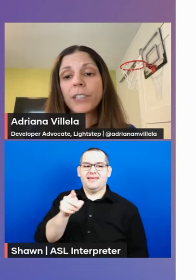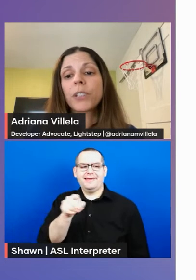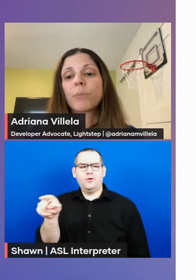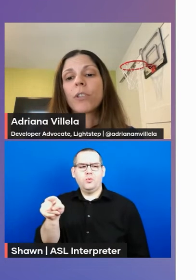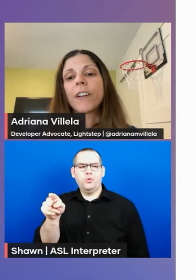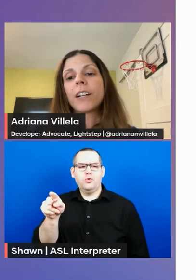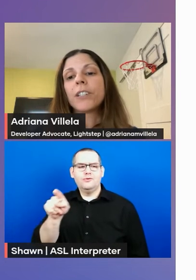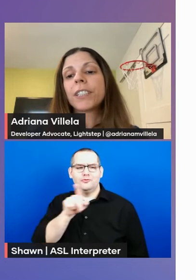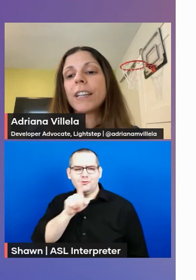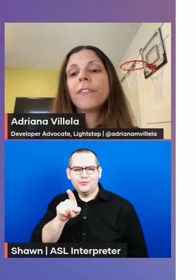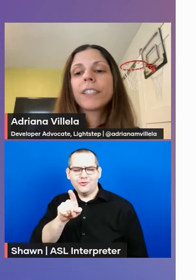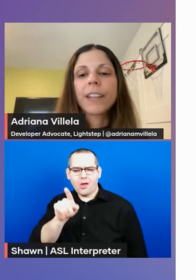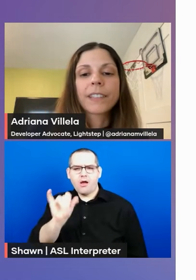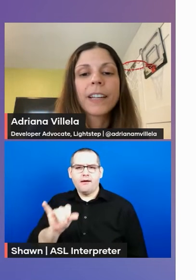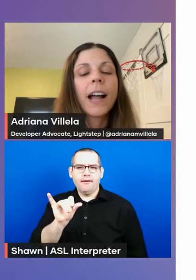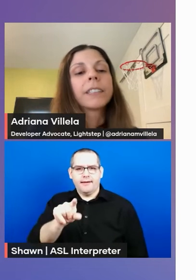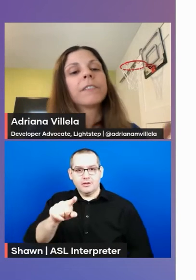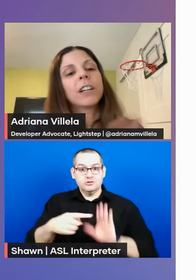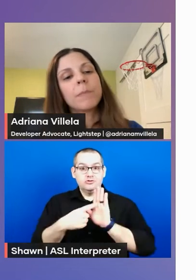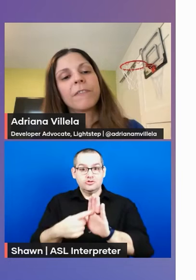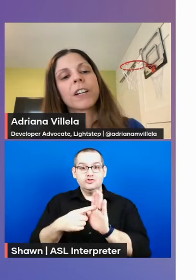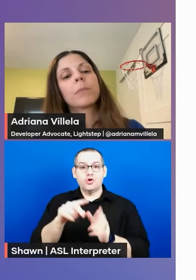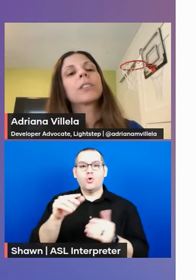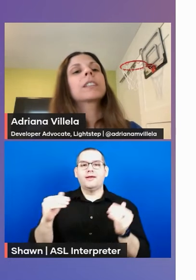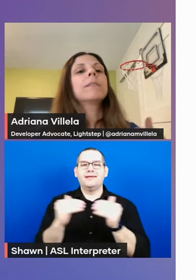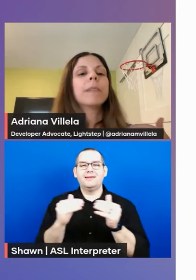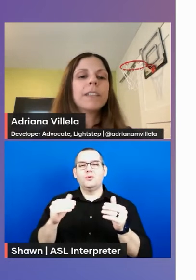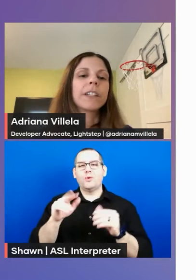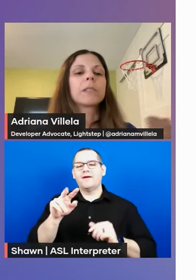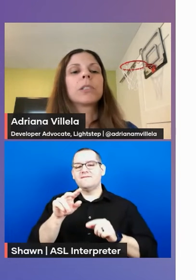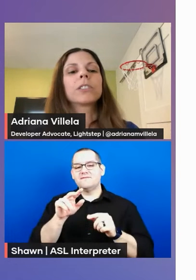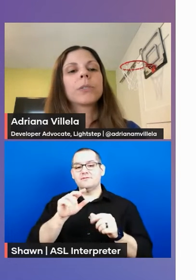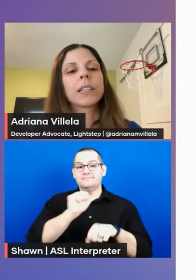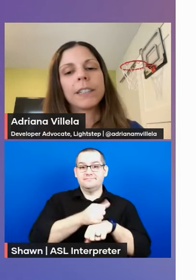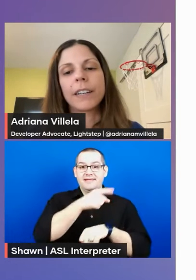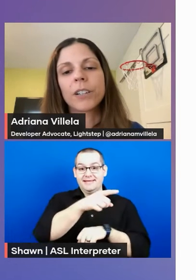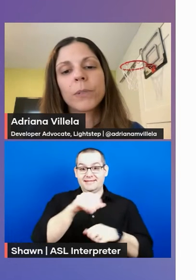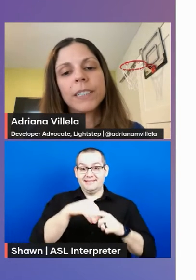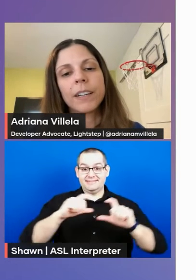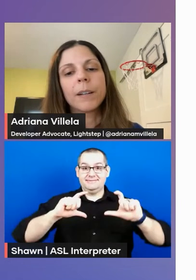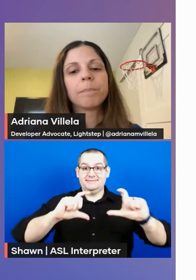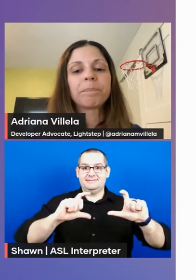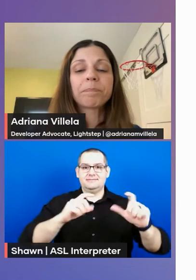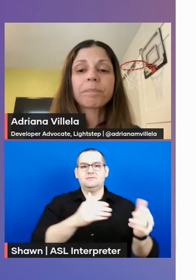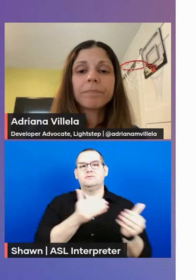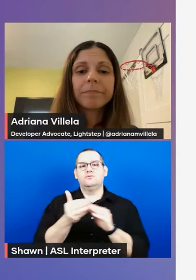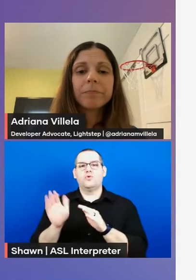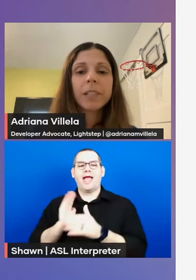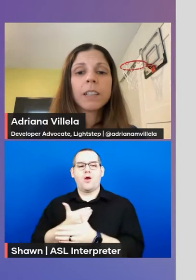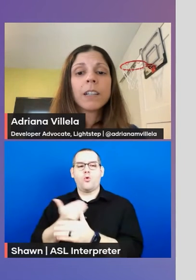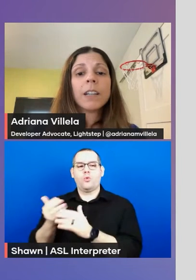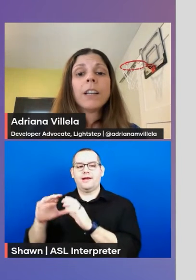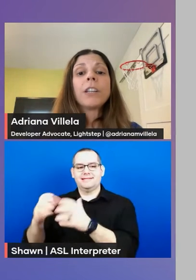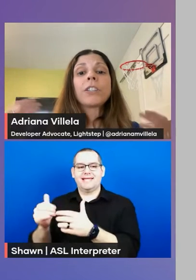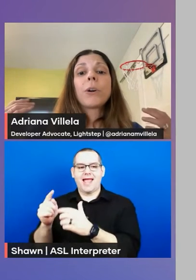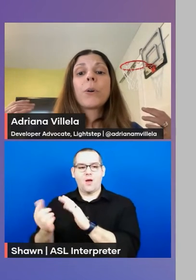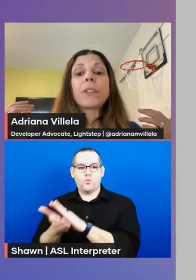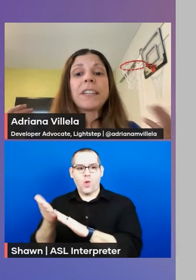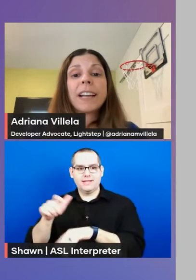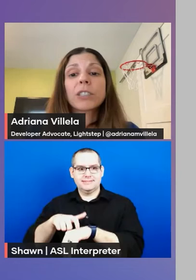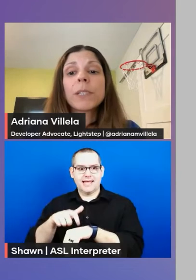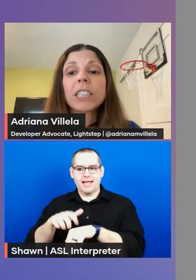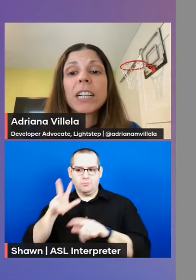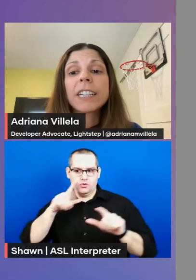tells Nomad to export values in the stanza as environment variables made available to our container at runtime.